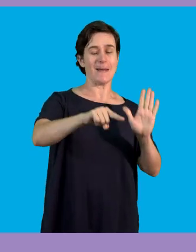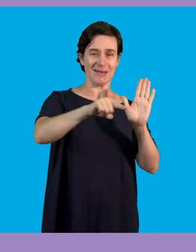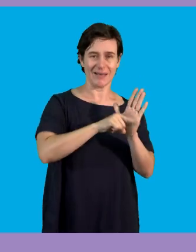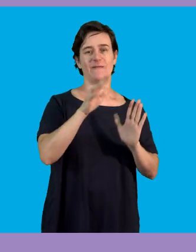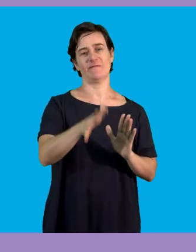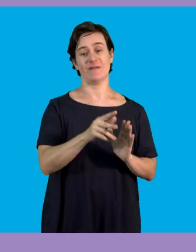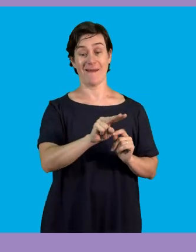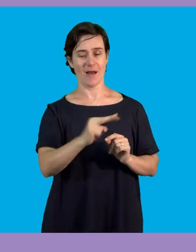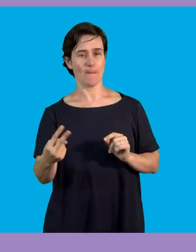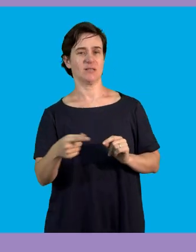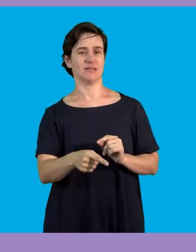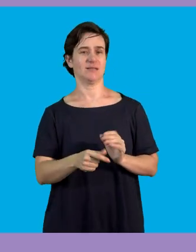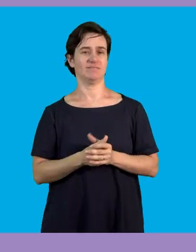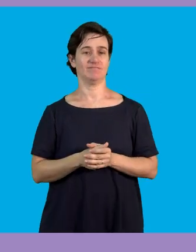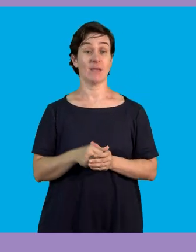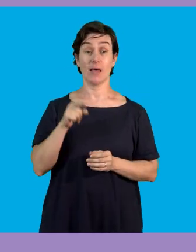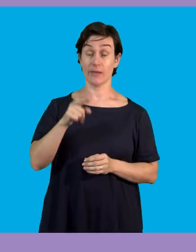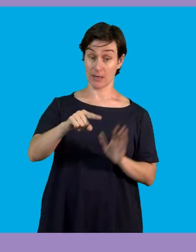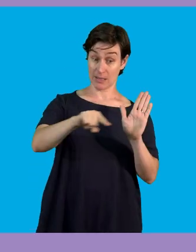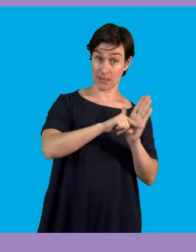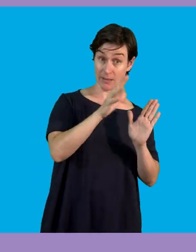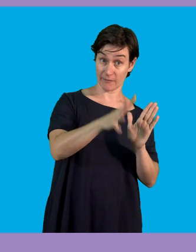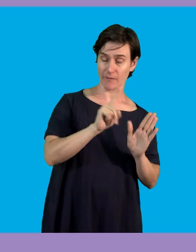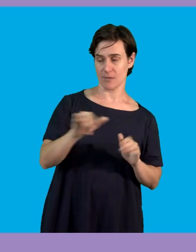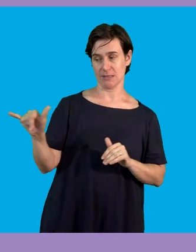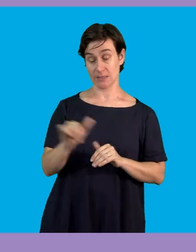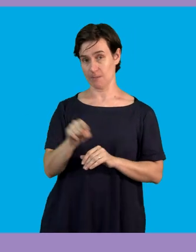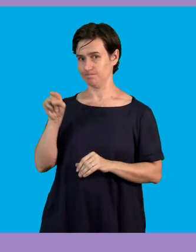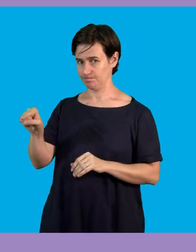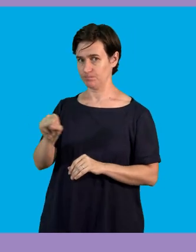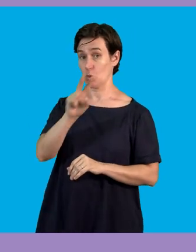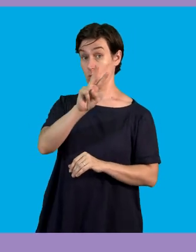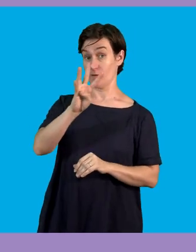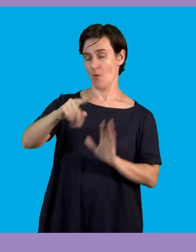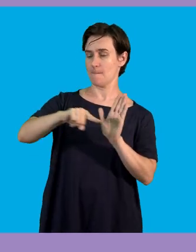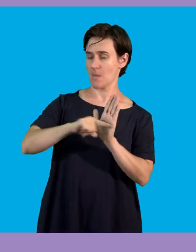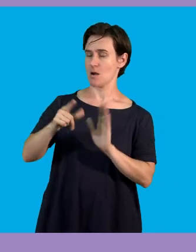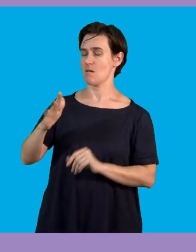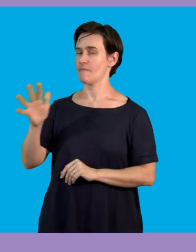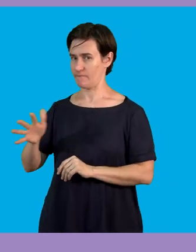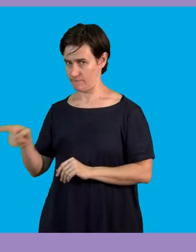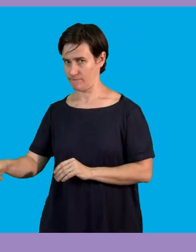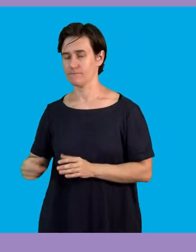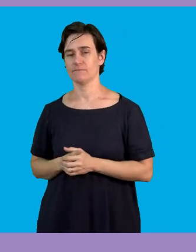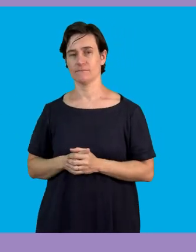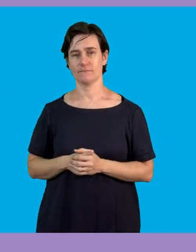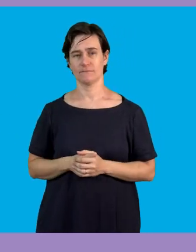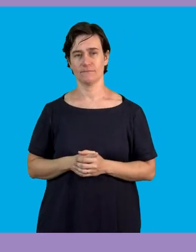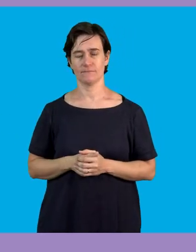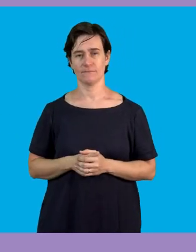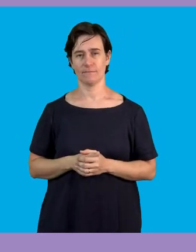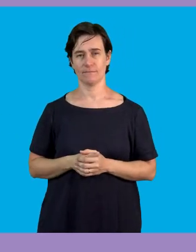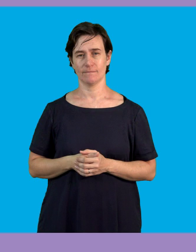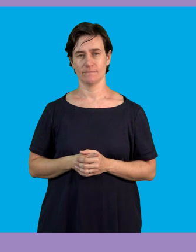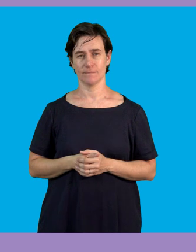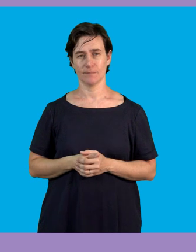minus 15. That minus 15 must be with minus 15 on both sides, the